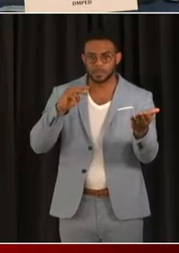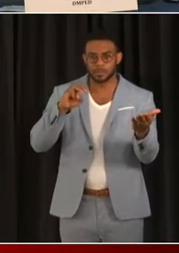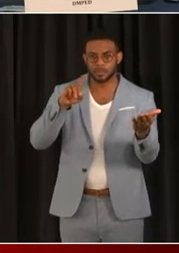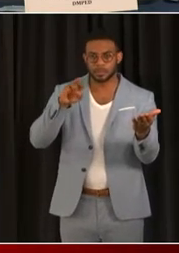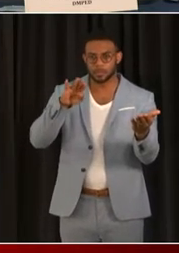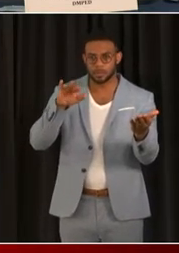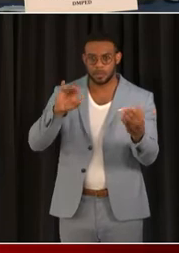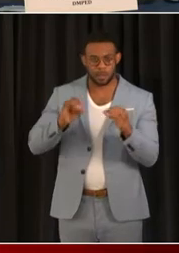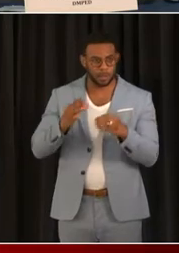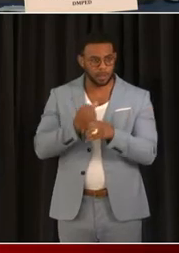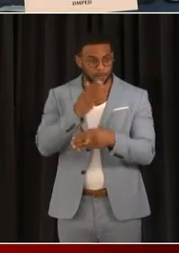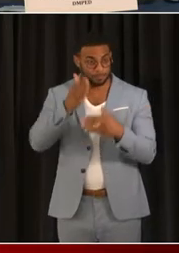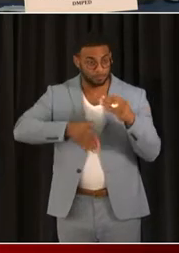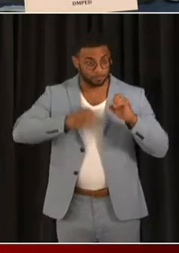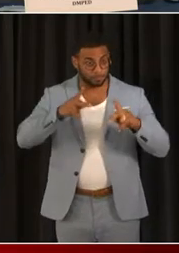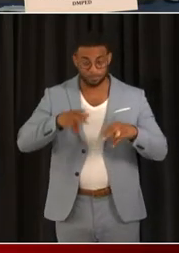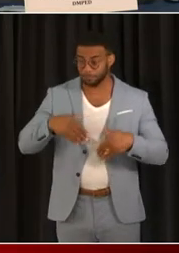get that done.